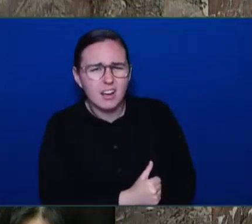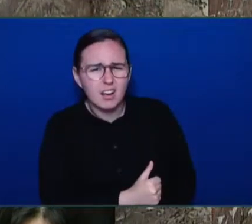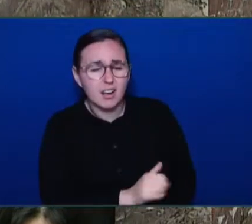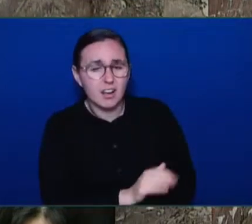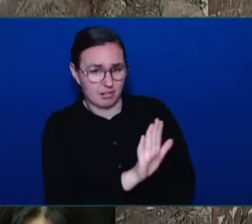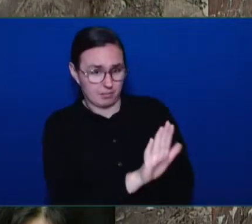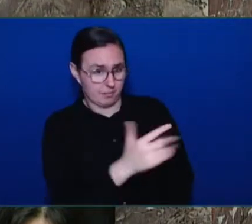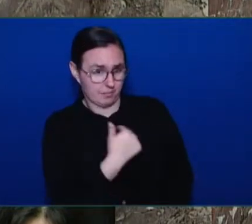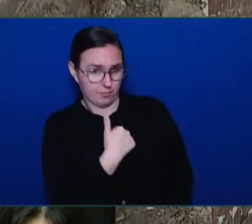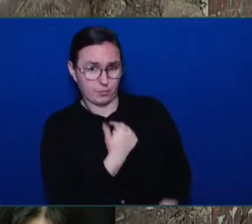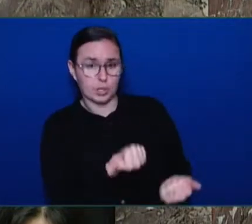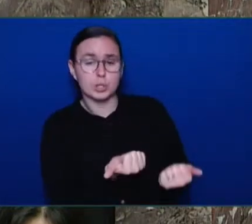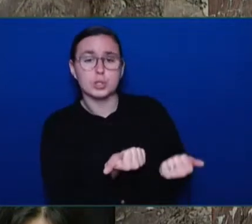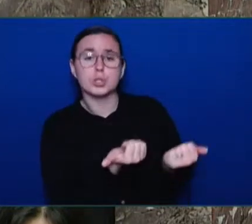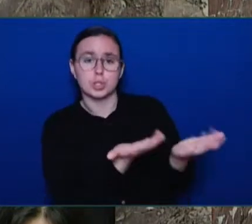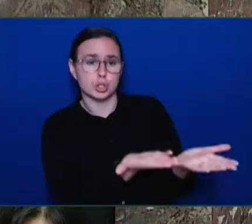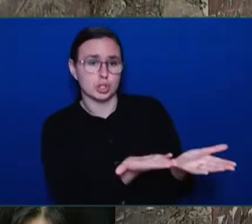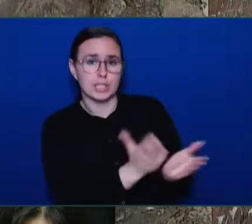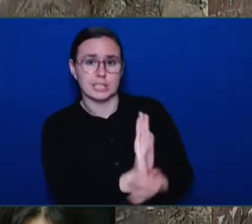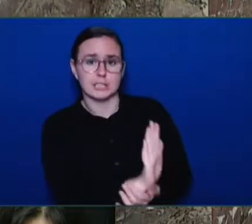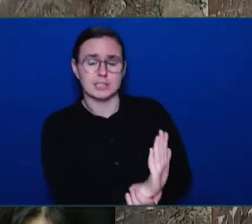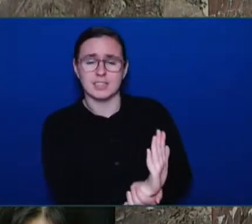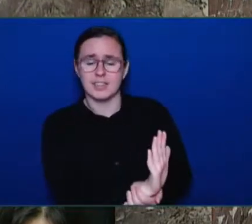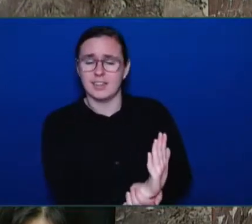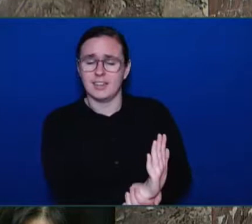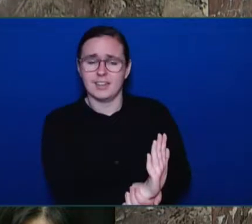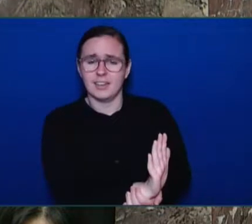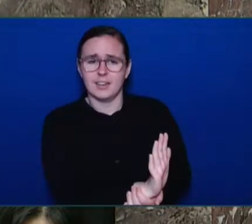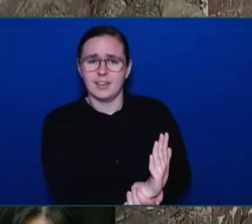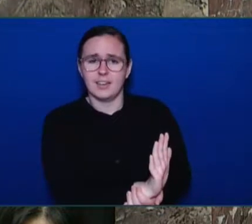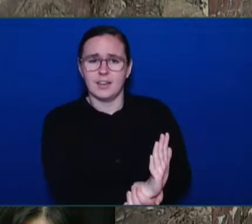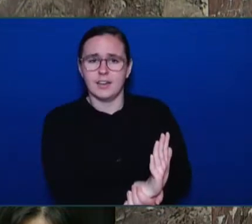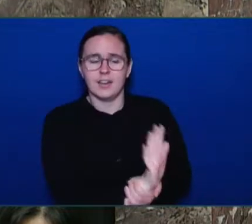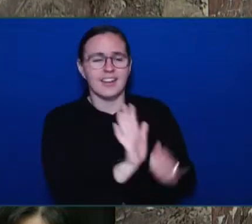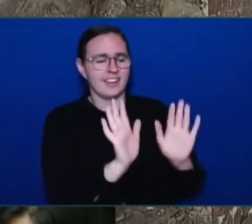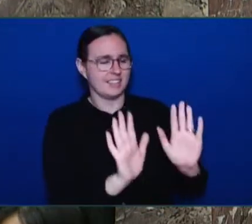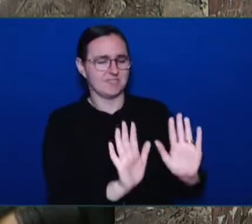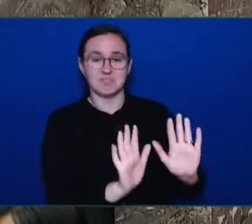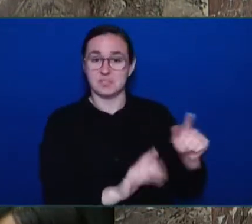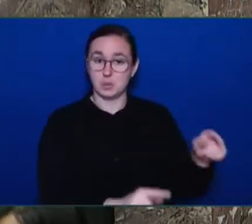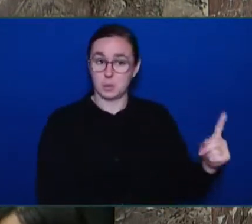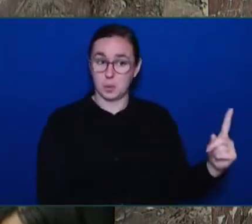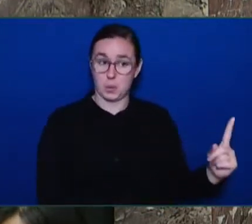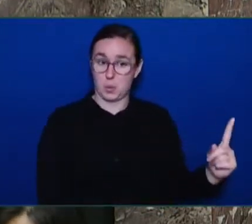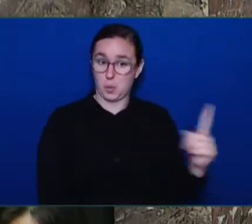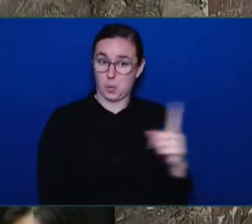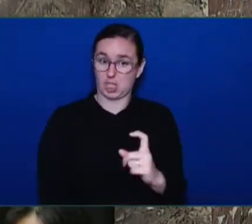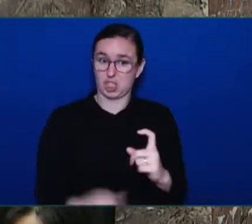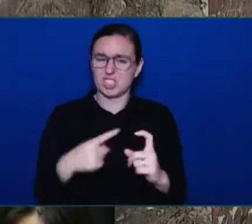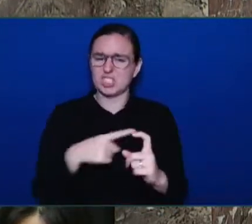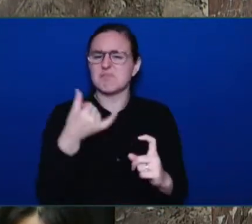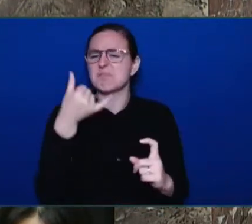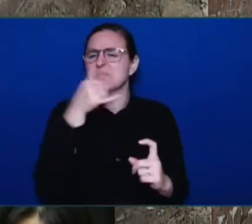worthy of a question in this House, Honourable Speaker. Not worthy. Honourable Speaker.